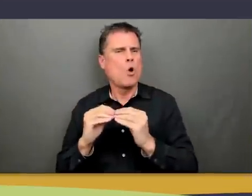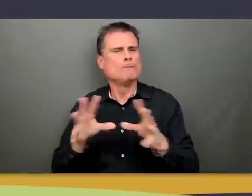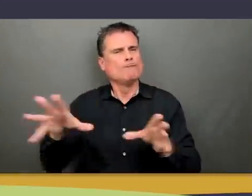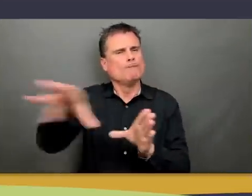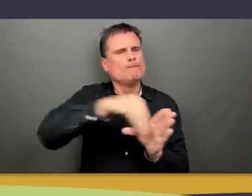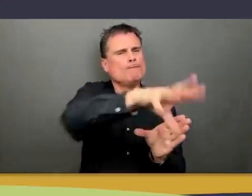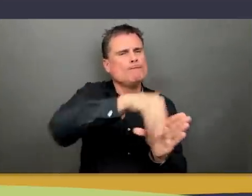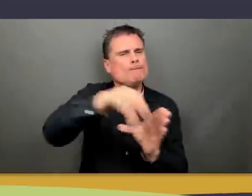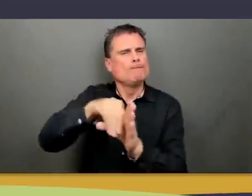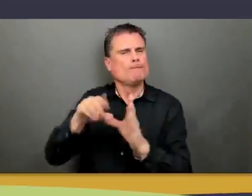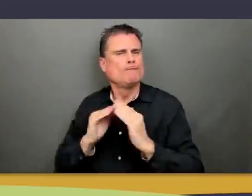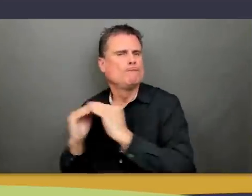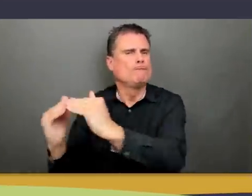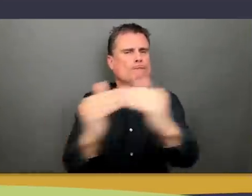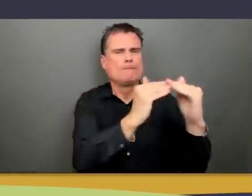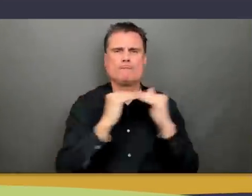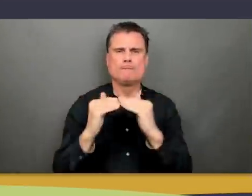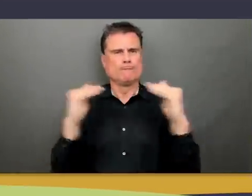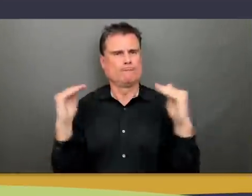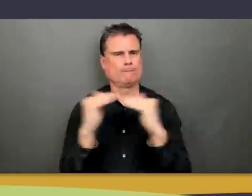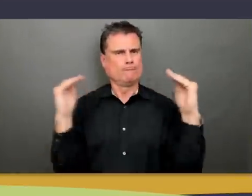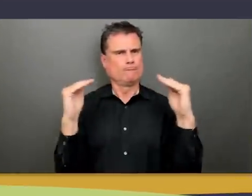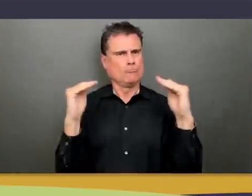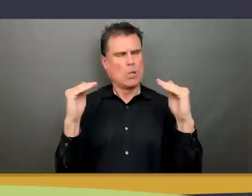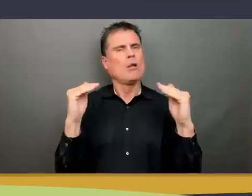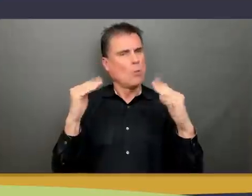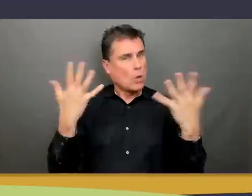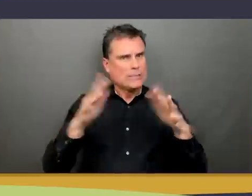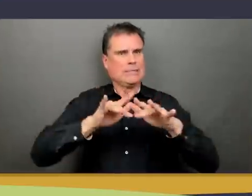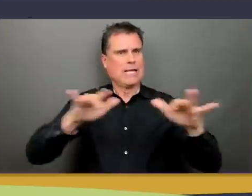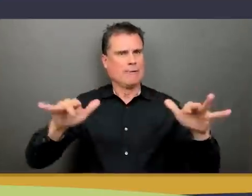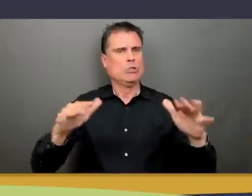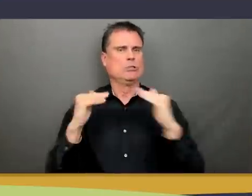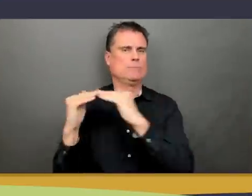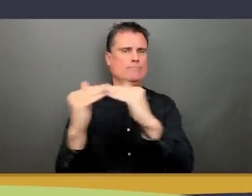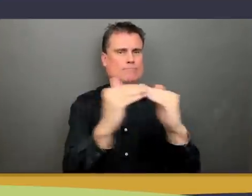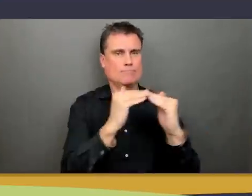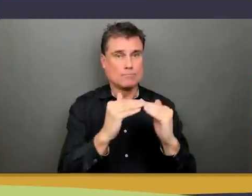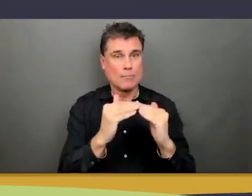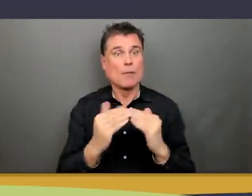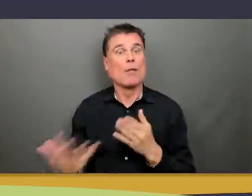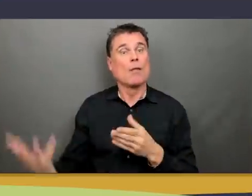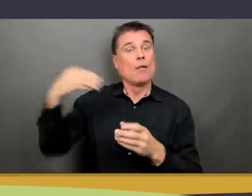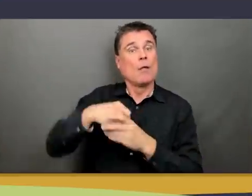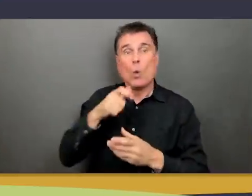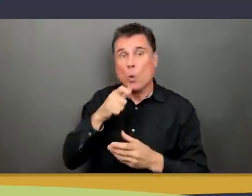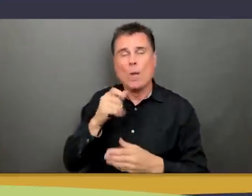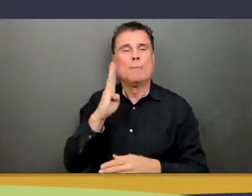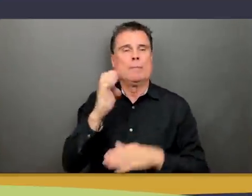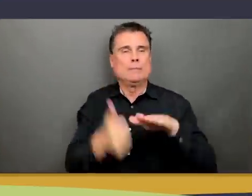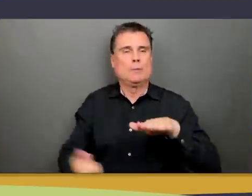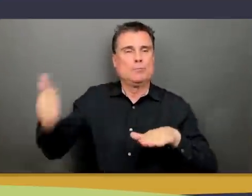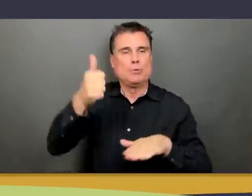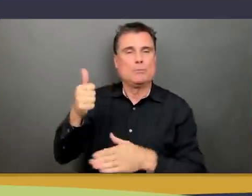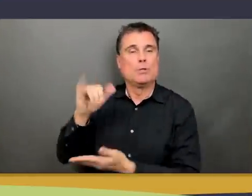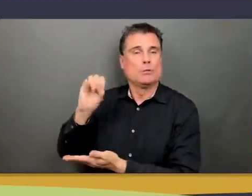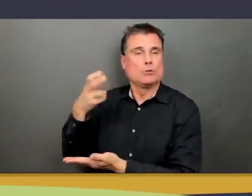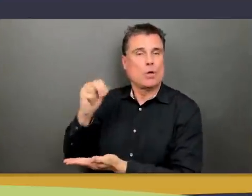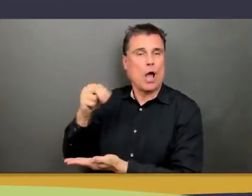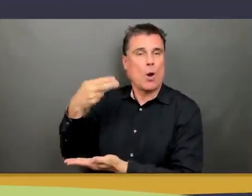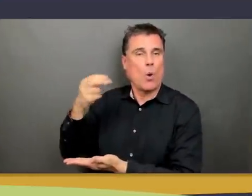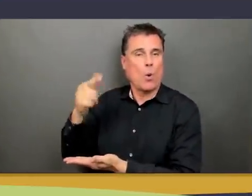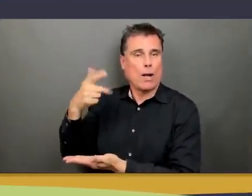Joining us today is Premier John Horgan and Parliamentary Secretary for Anti-Racism Initiative, Rachna